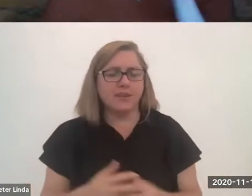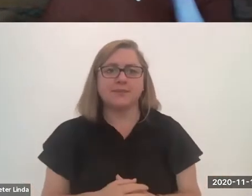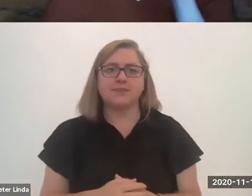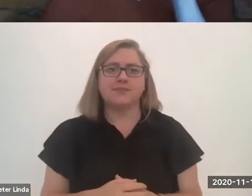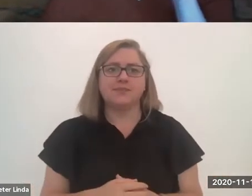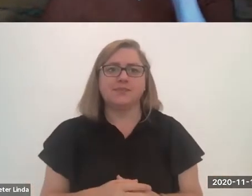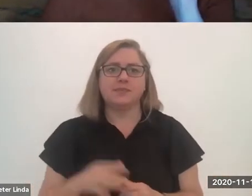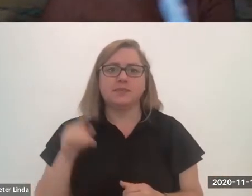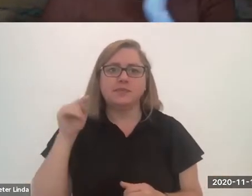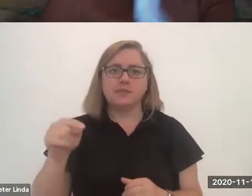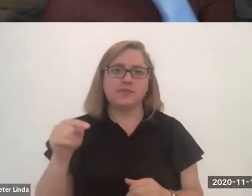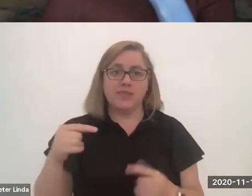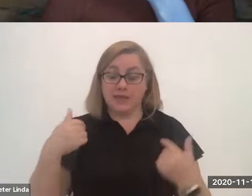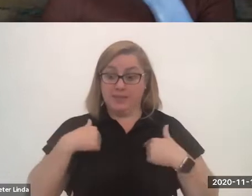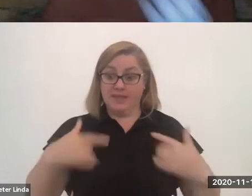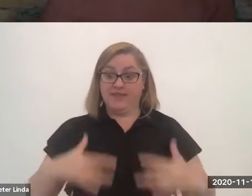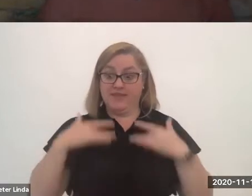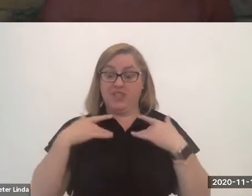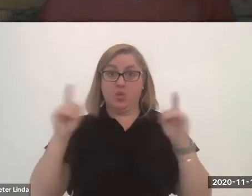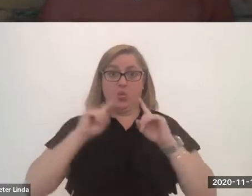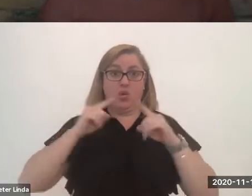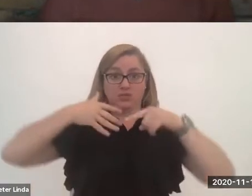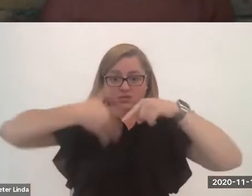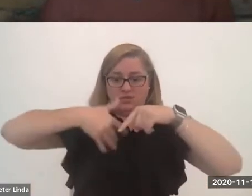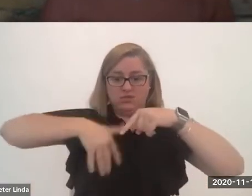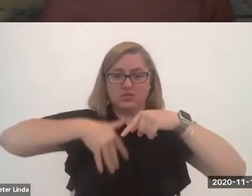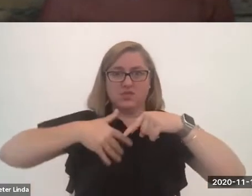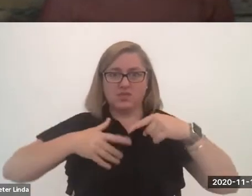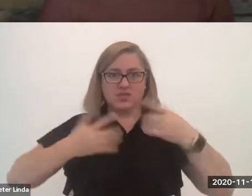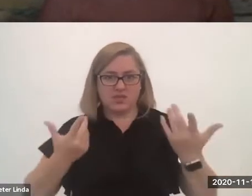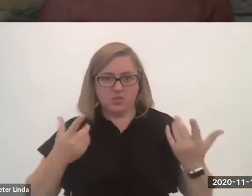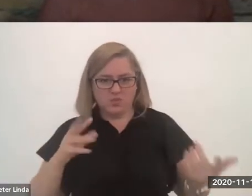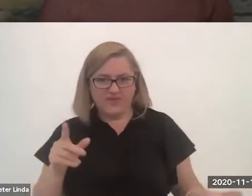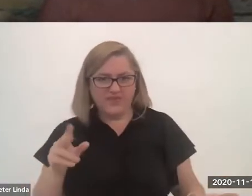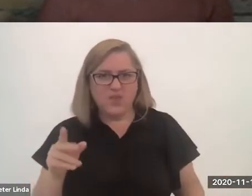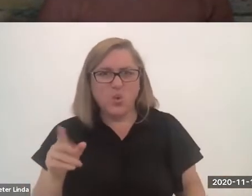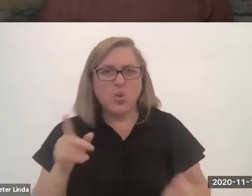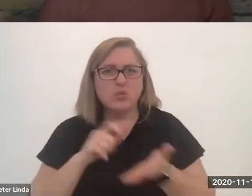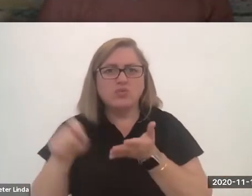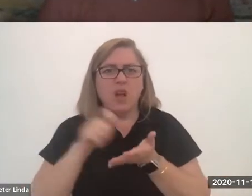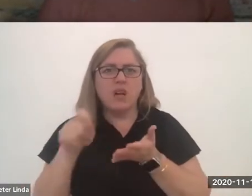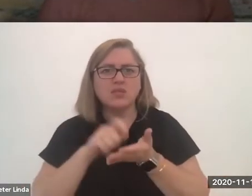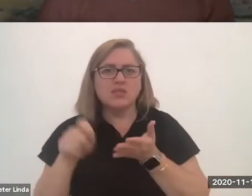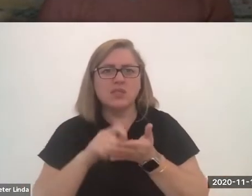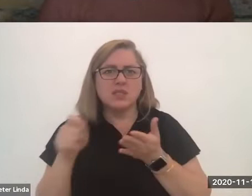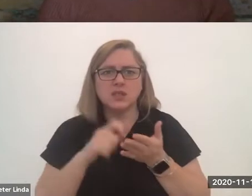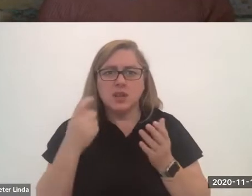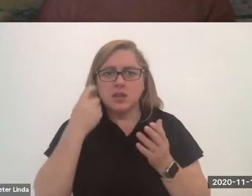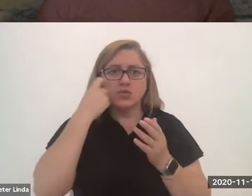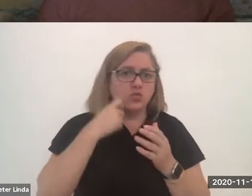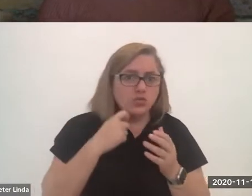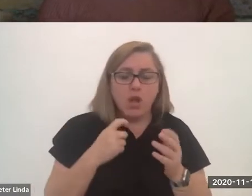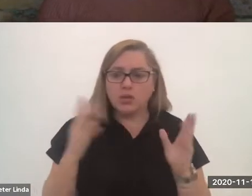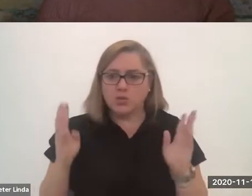I had this lurking, overarching question of, what's the point of writing when you're trying to keep your family